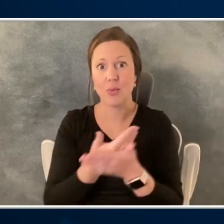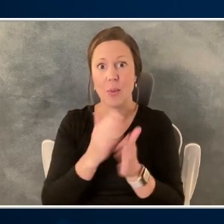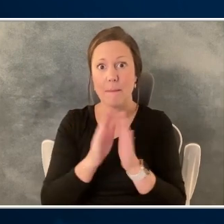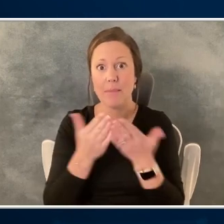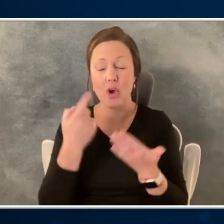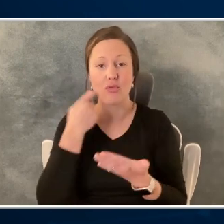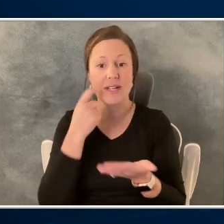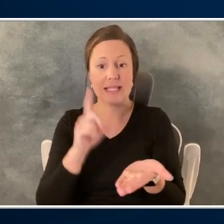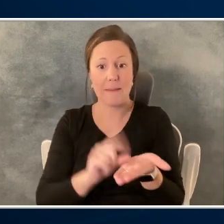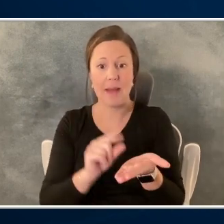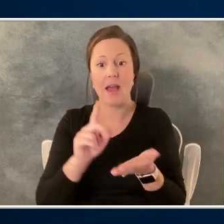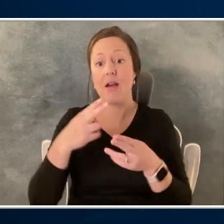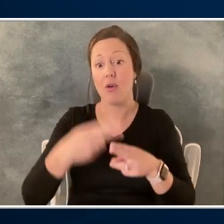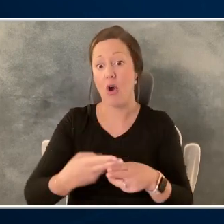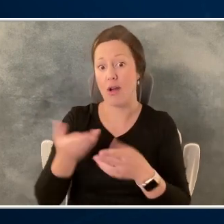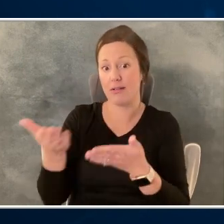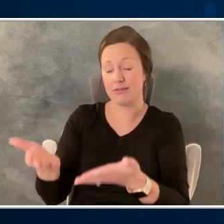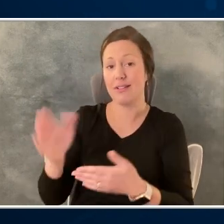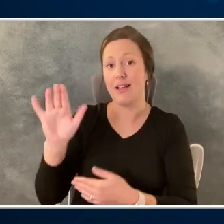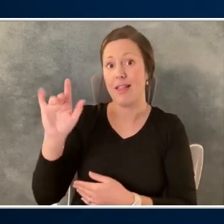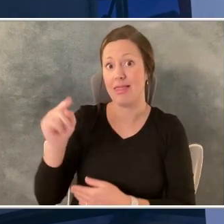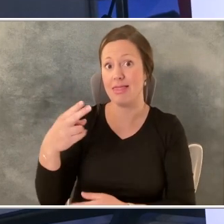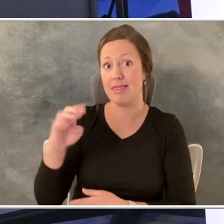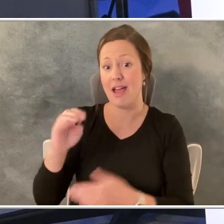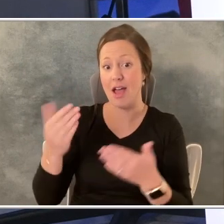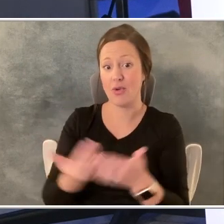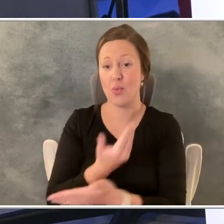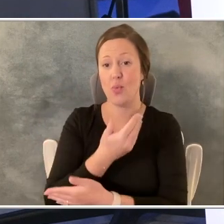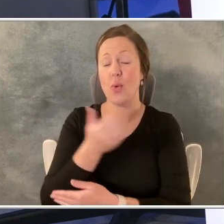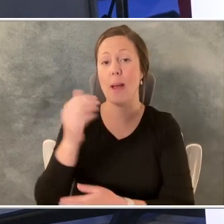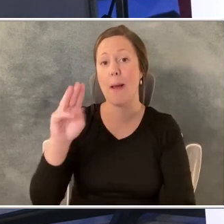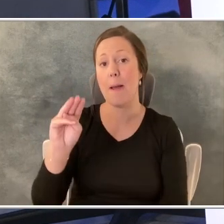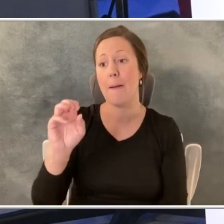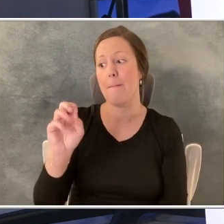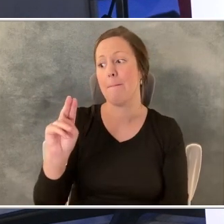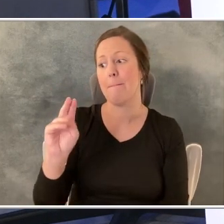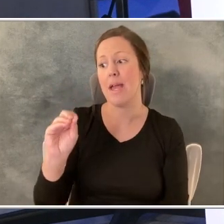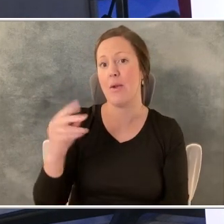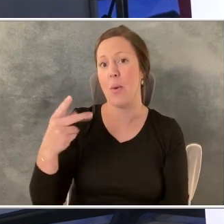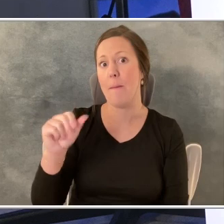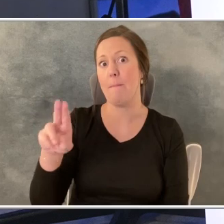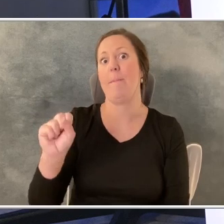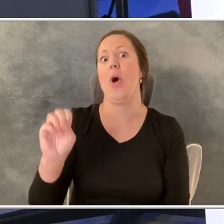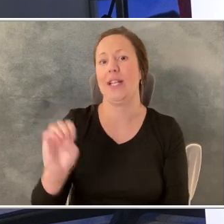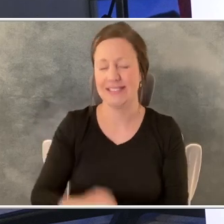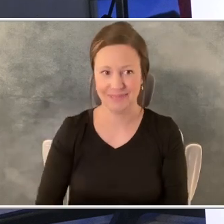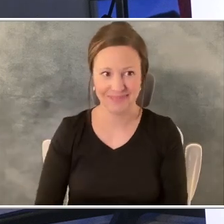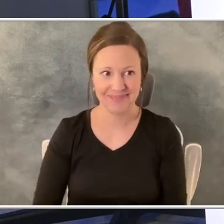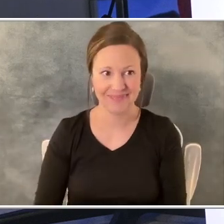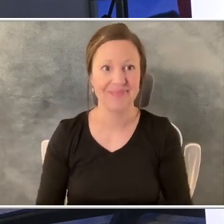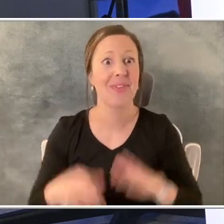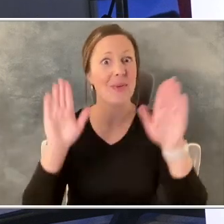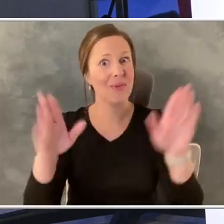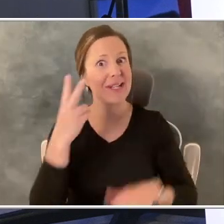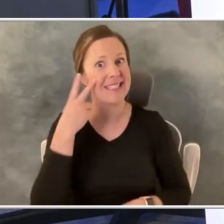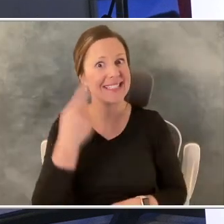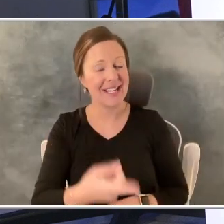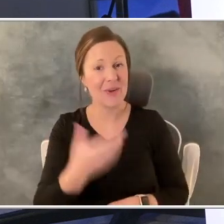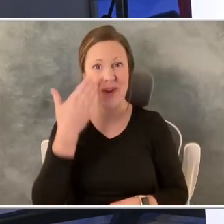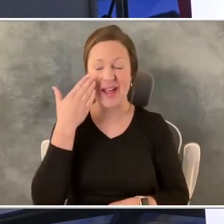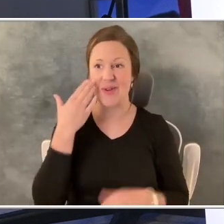The New Menopause. Always great to have you. Great to see you. Thanks. Great to see you again. I know you had a big turnout last night,